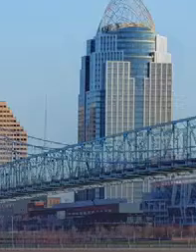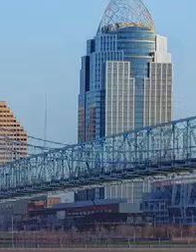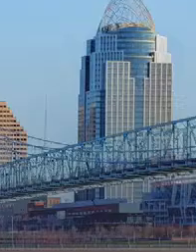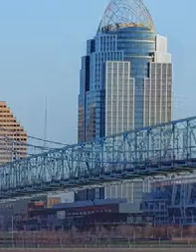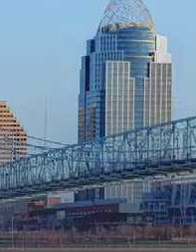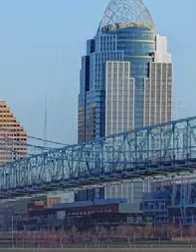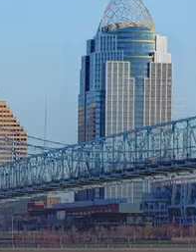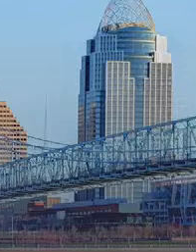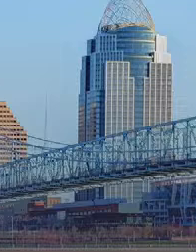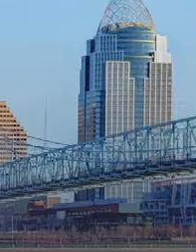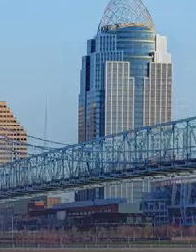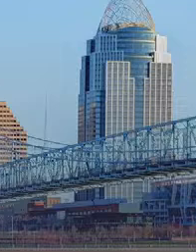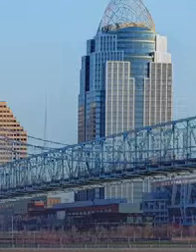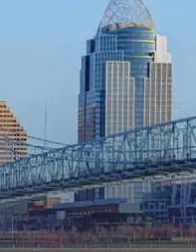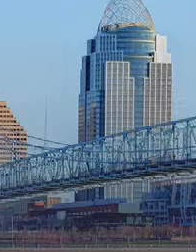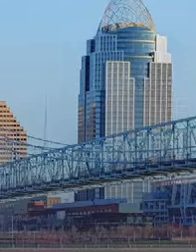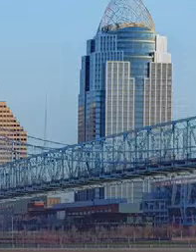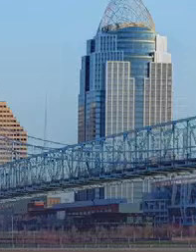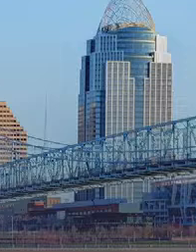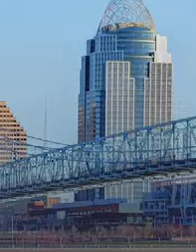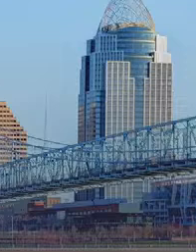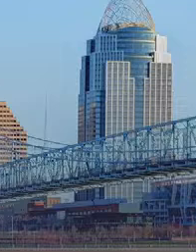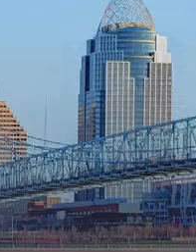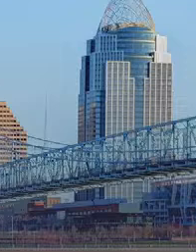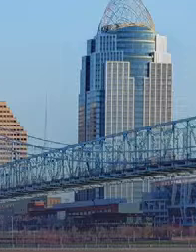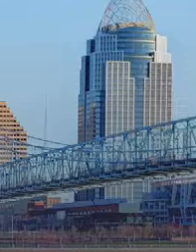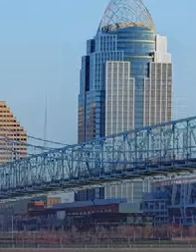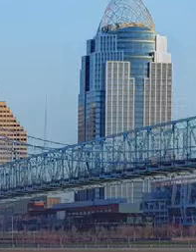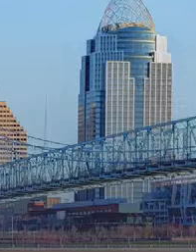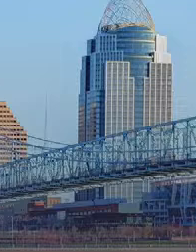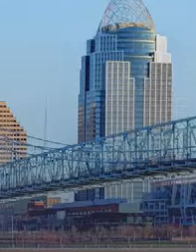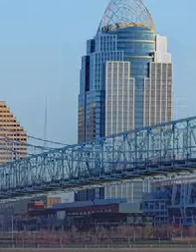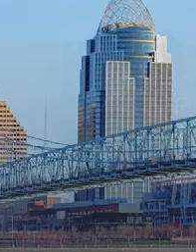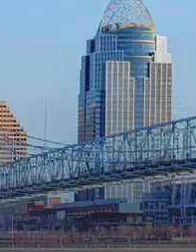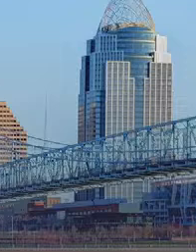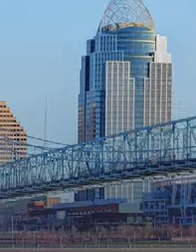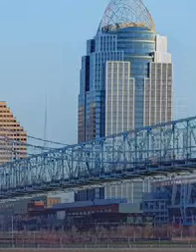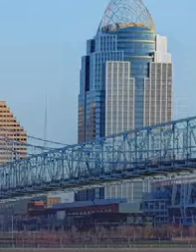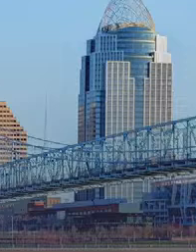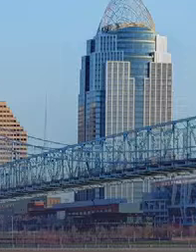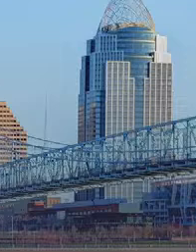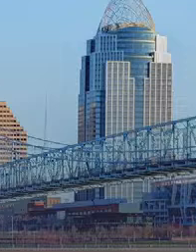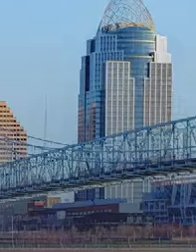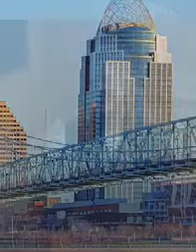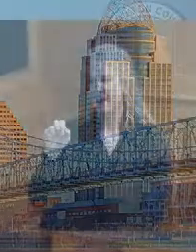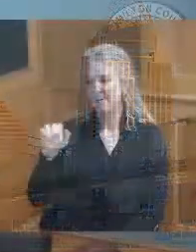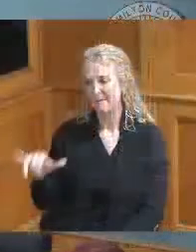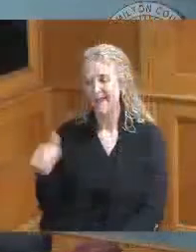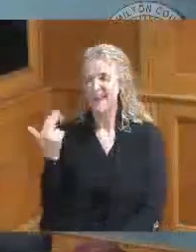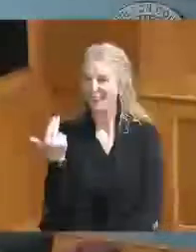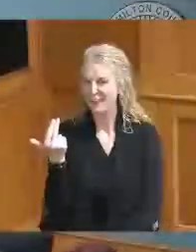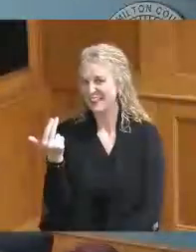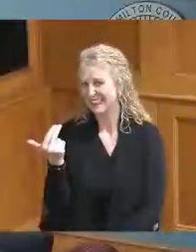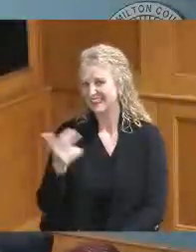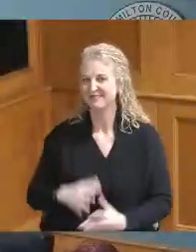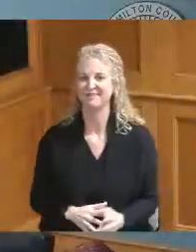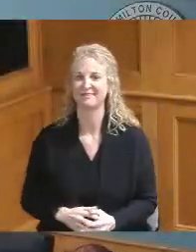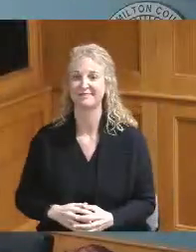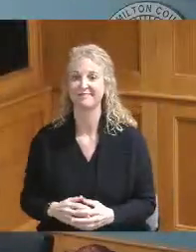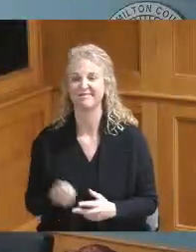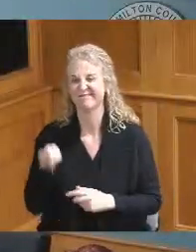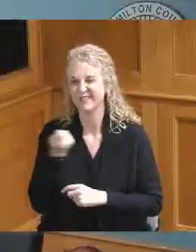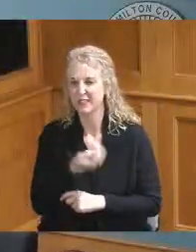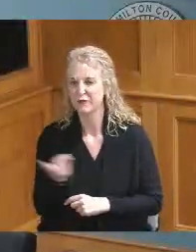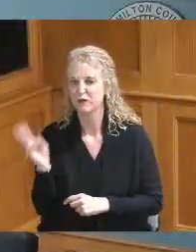Staff meeting of the Hamilton County Board of County Commissioners. It's 513 day. It's May 13th, 2025. We've got a